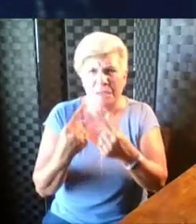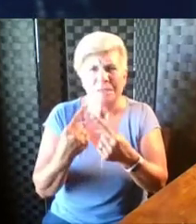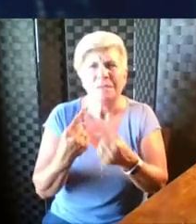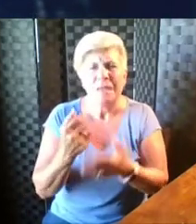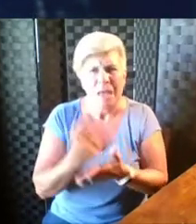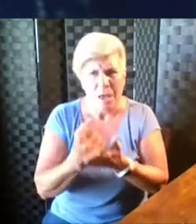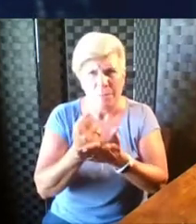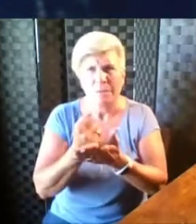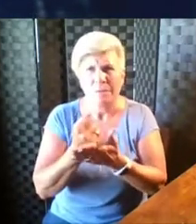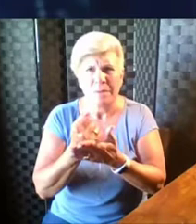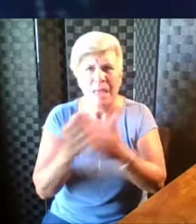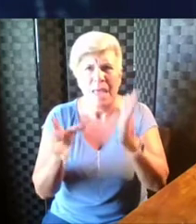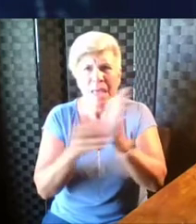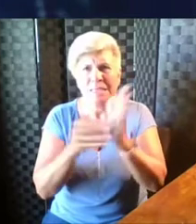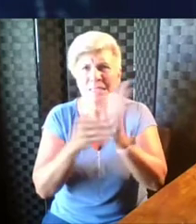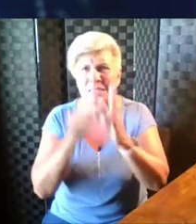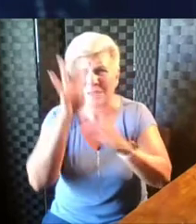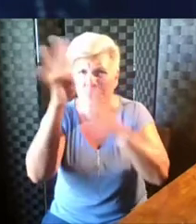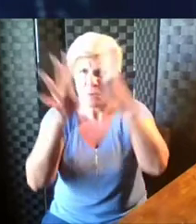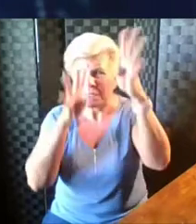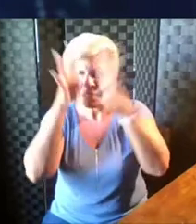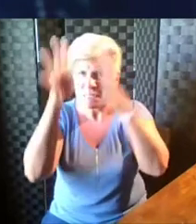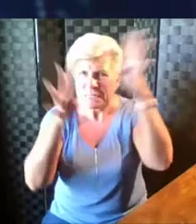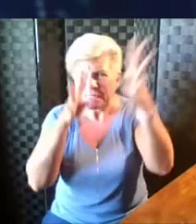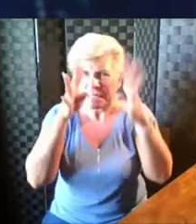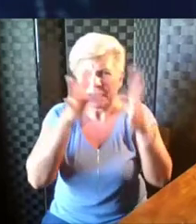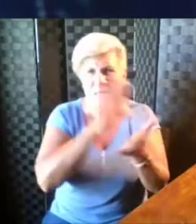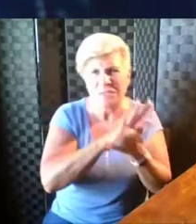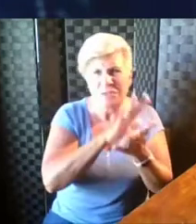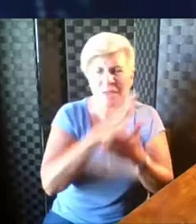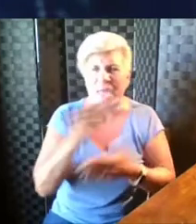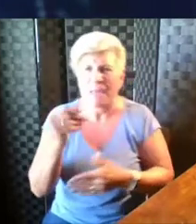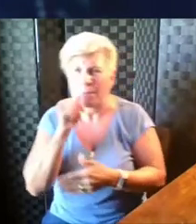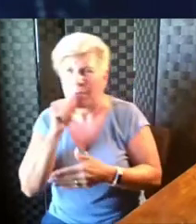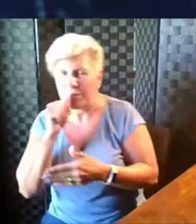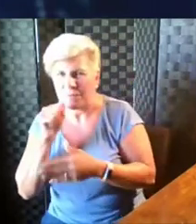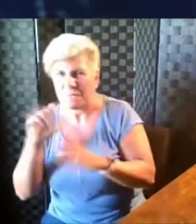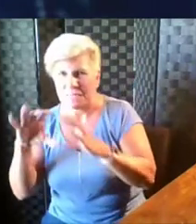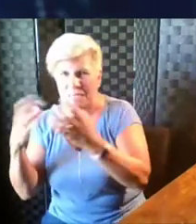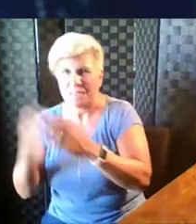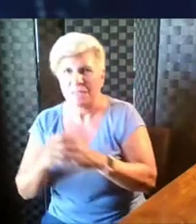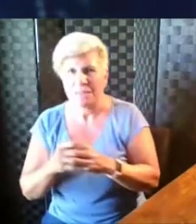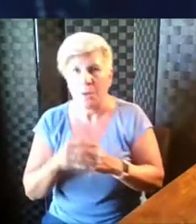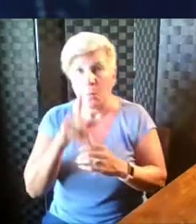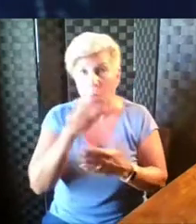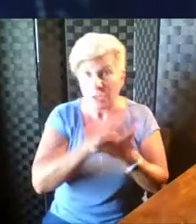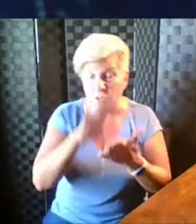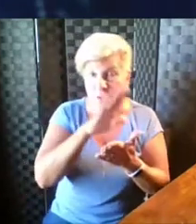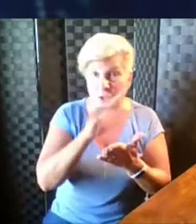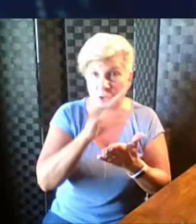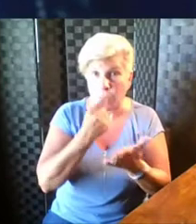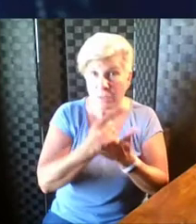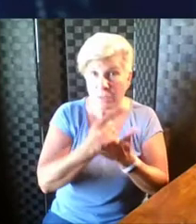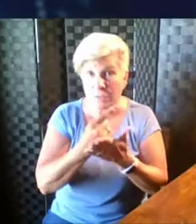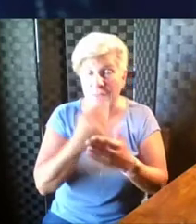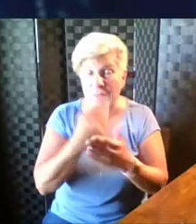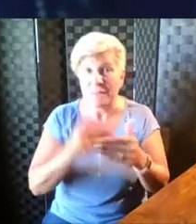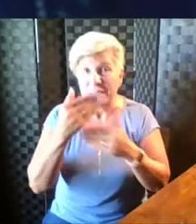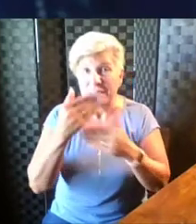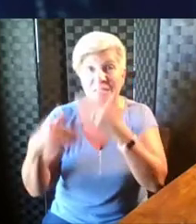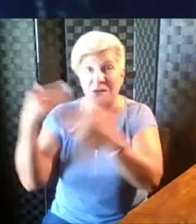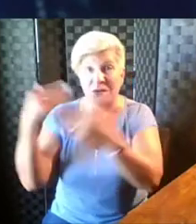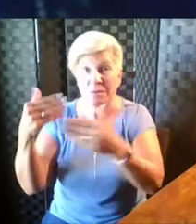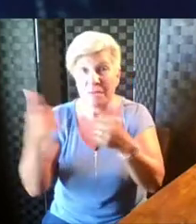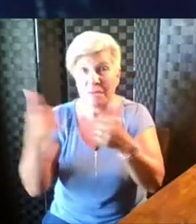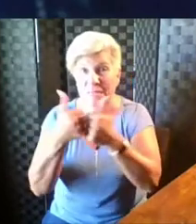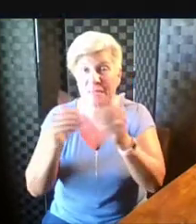in the private and academic sectors. Reporter Andrea Vasquez gives us a look at how one university is graduating the next generation of